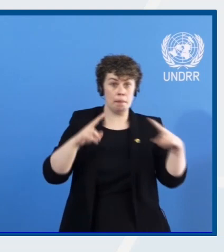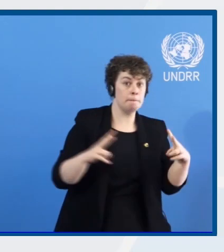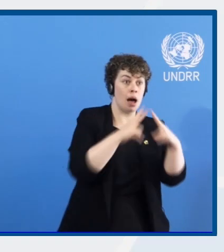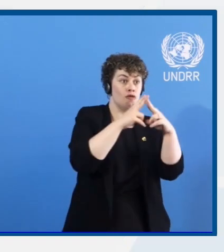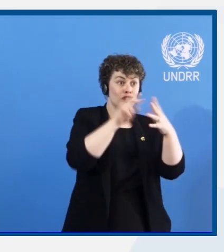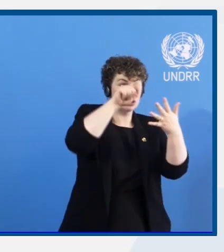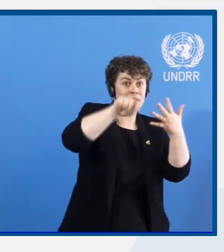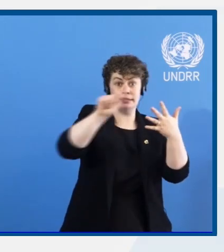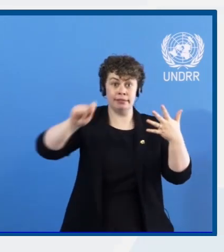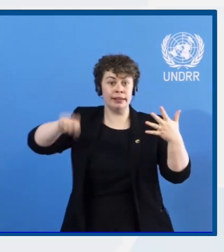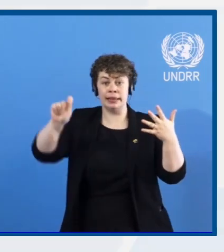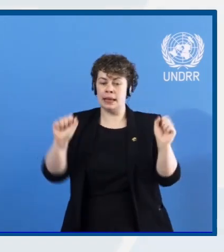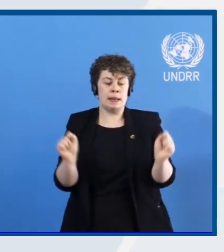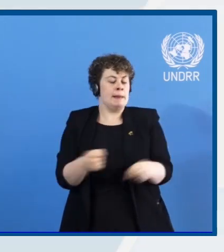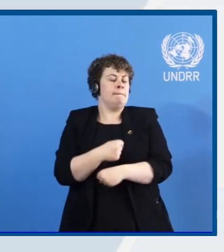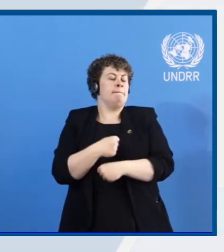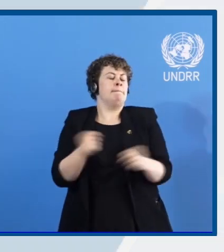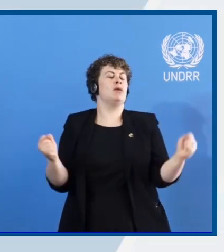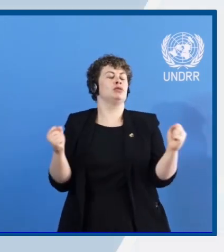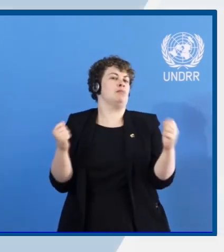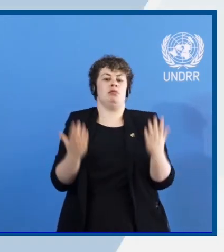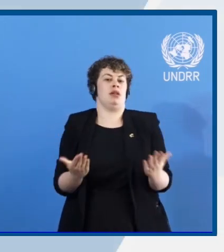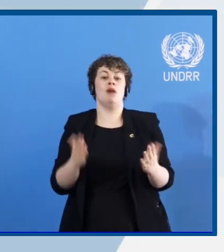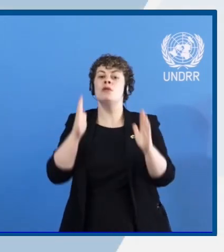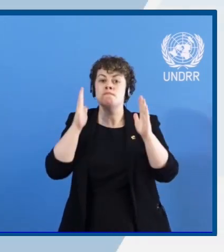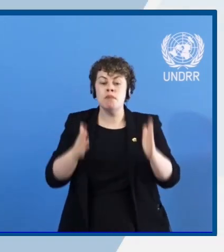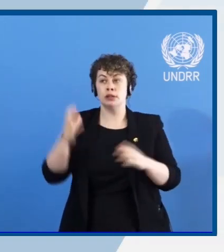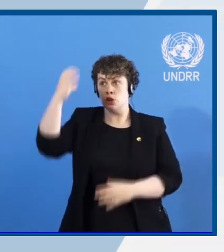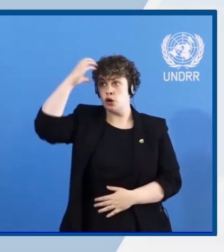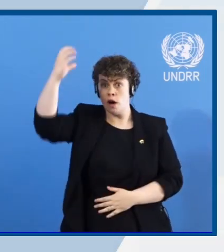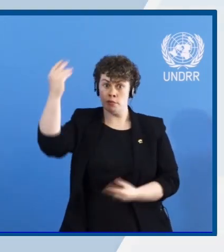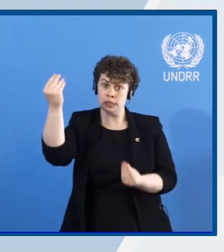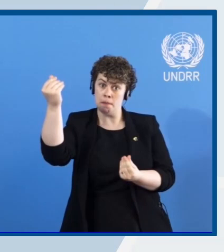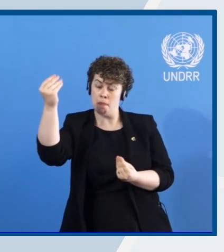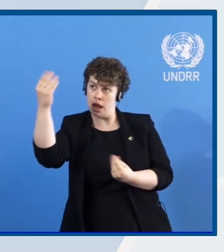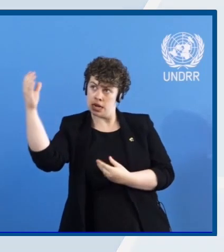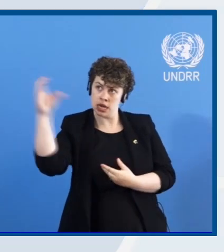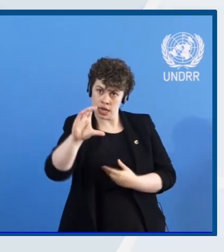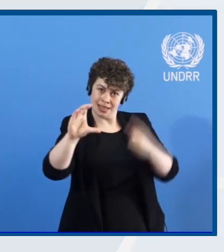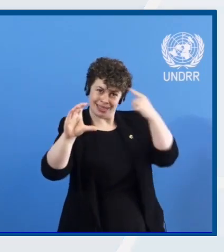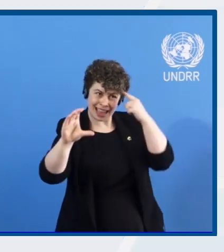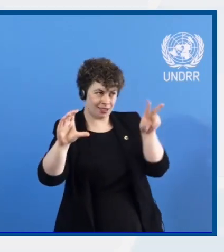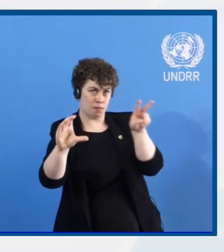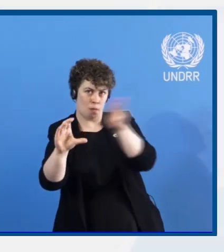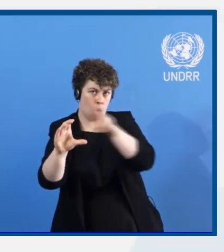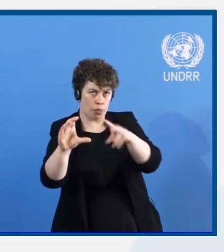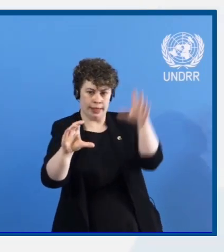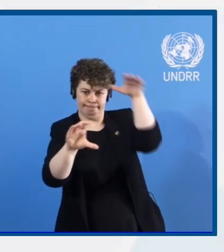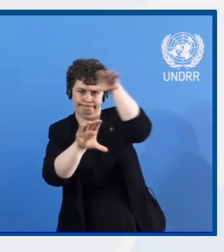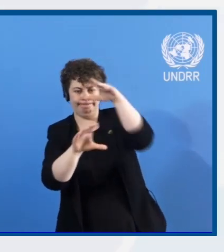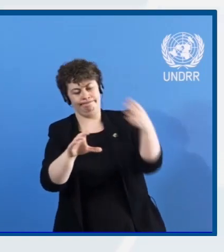efforts to embed risk reduction into the government and also financial decisions. And if